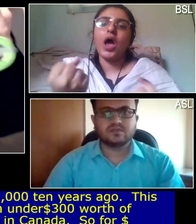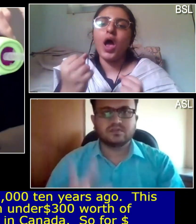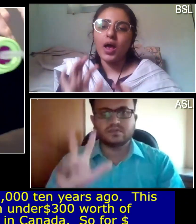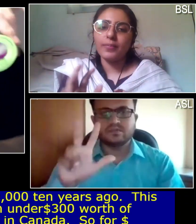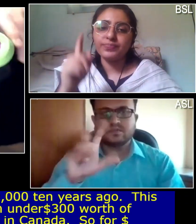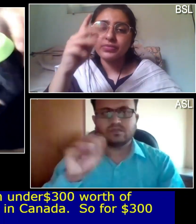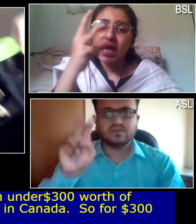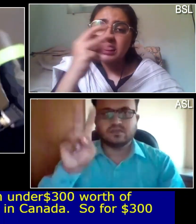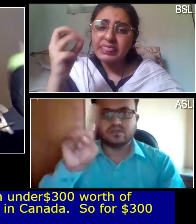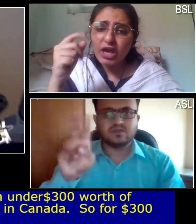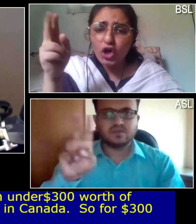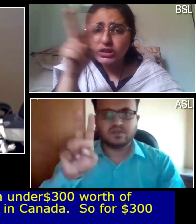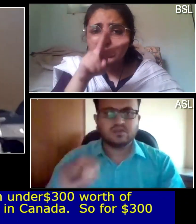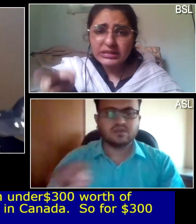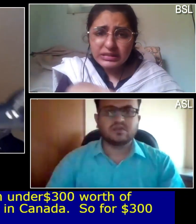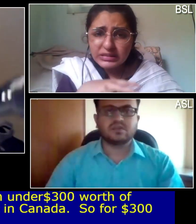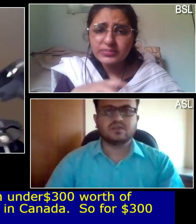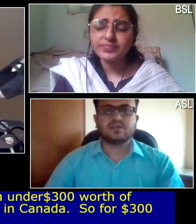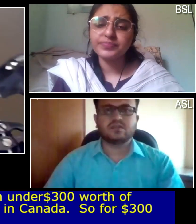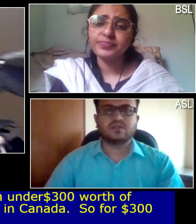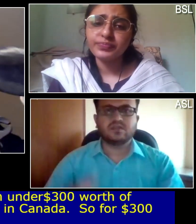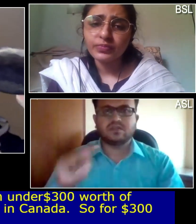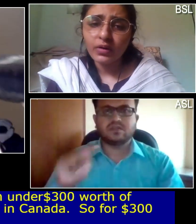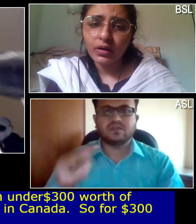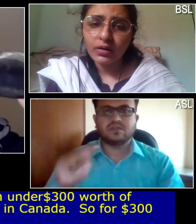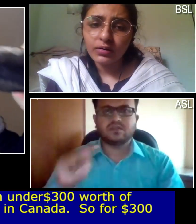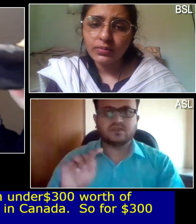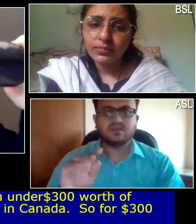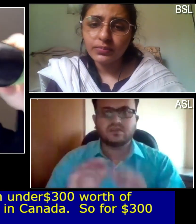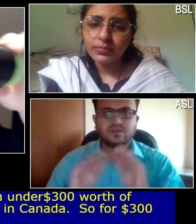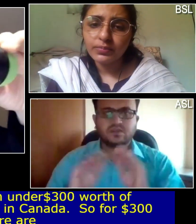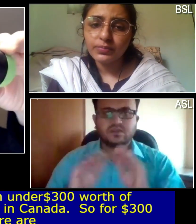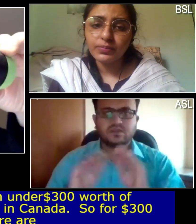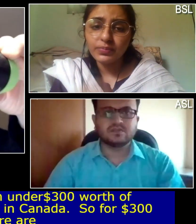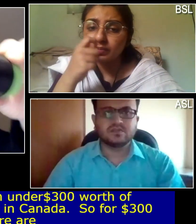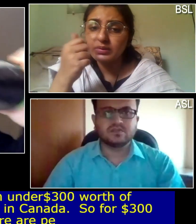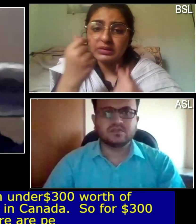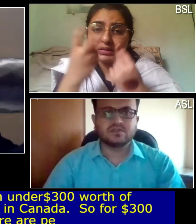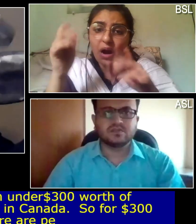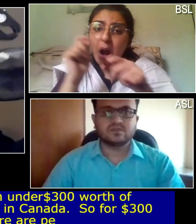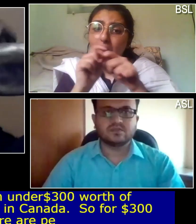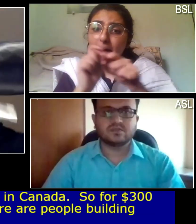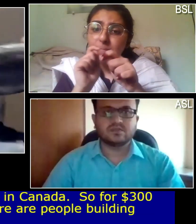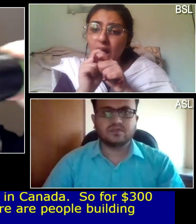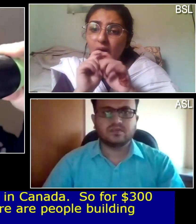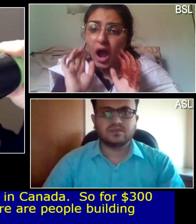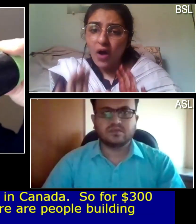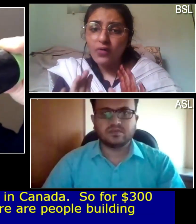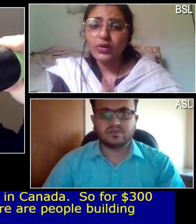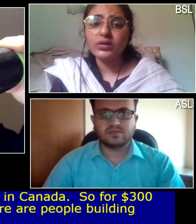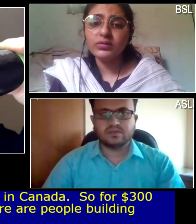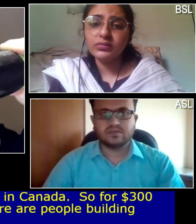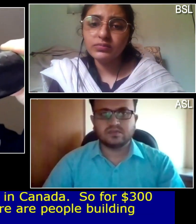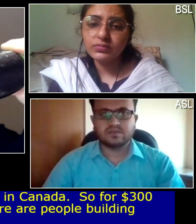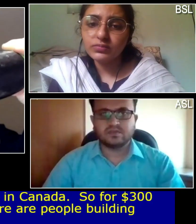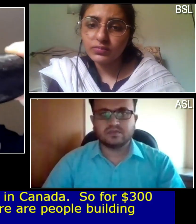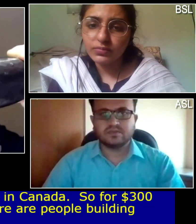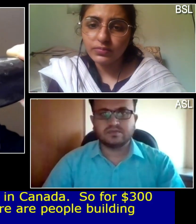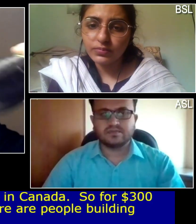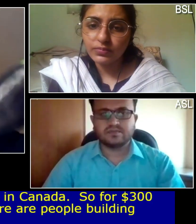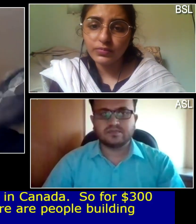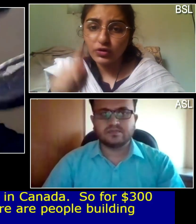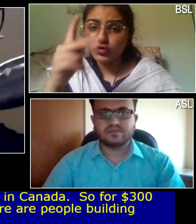have technology. And so and there are people building them to cover the $300 part. So you can,